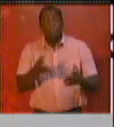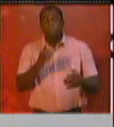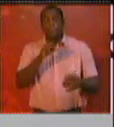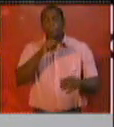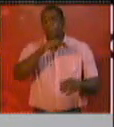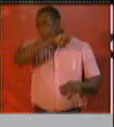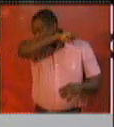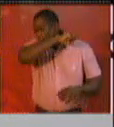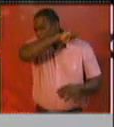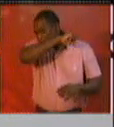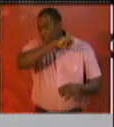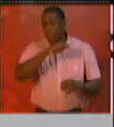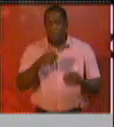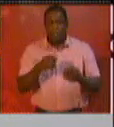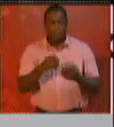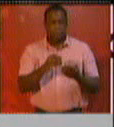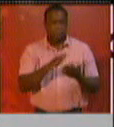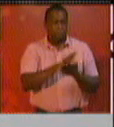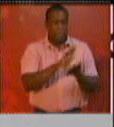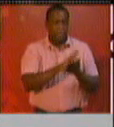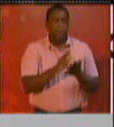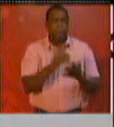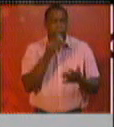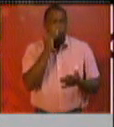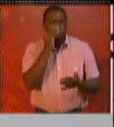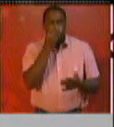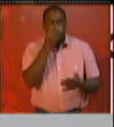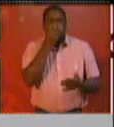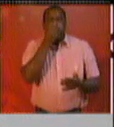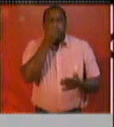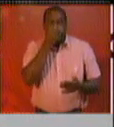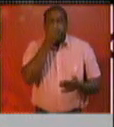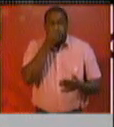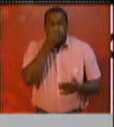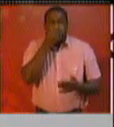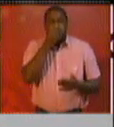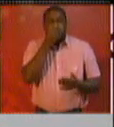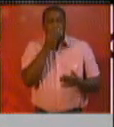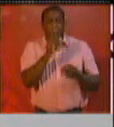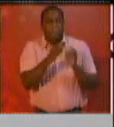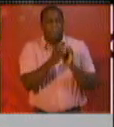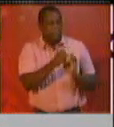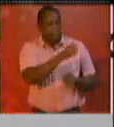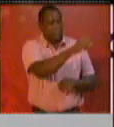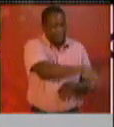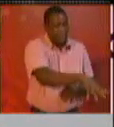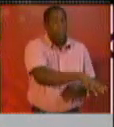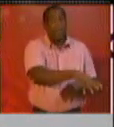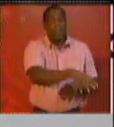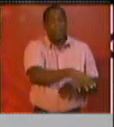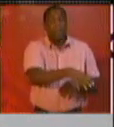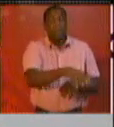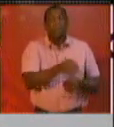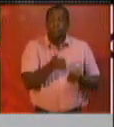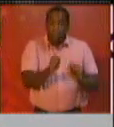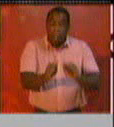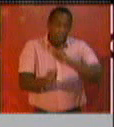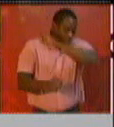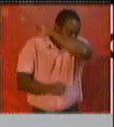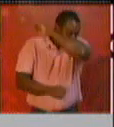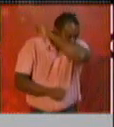if that's not available, cough into the crook of your elbow. And we want to, of course, advise all individuals to